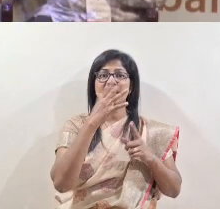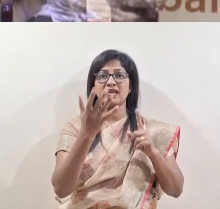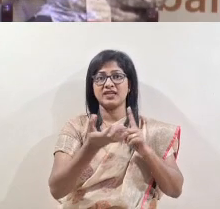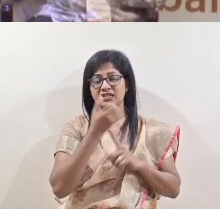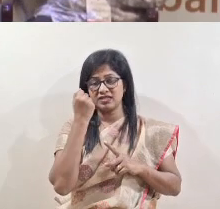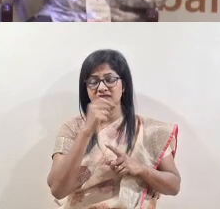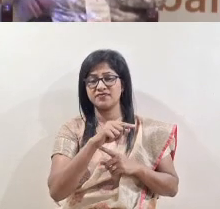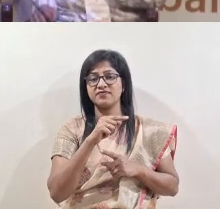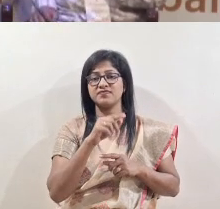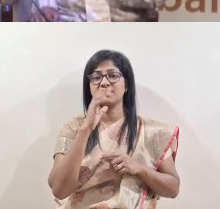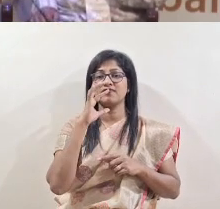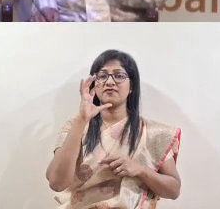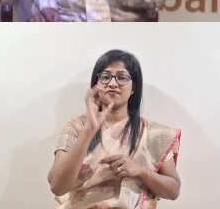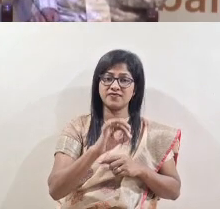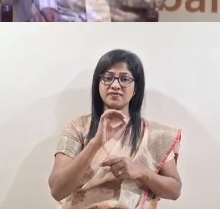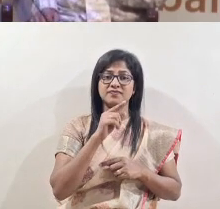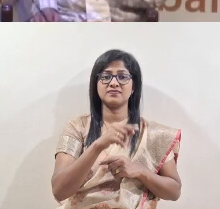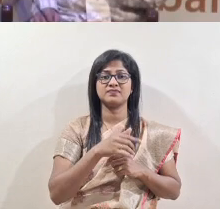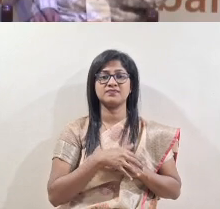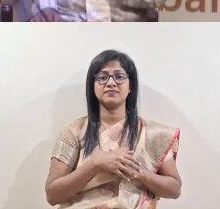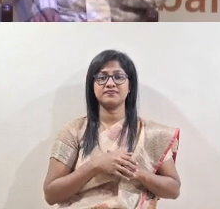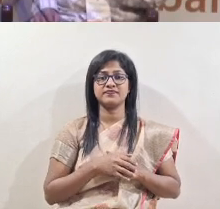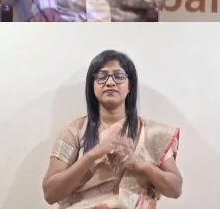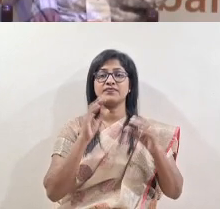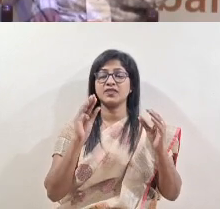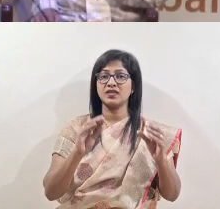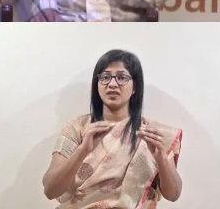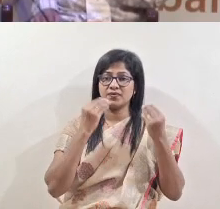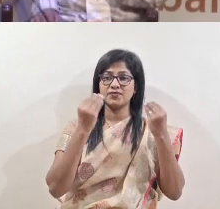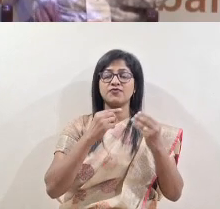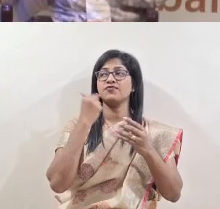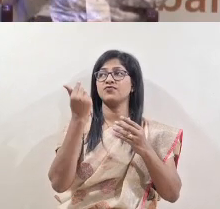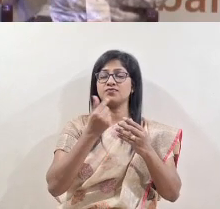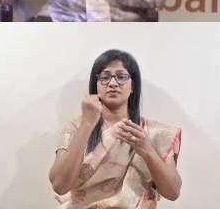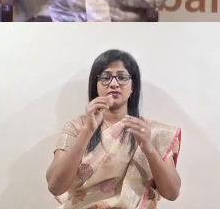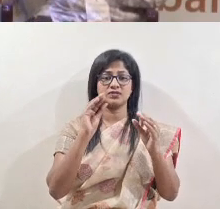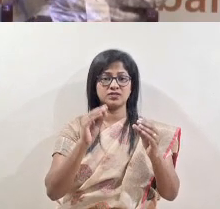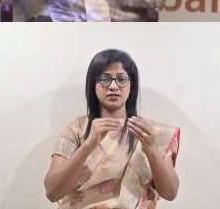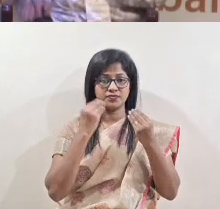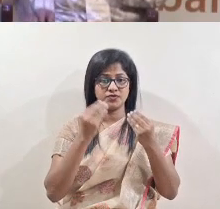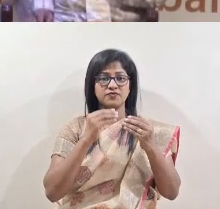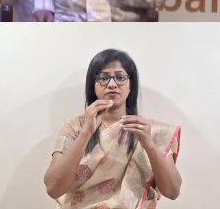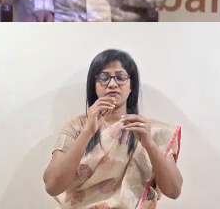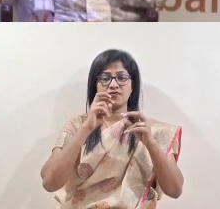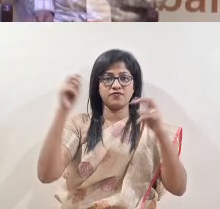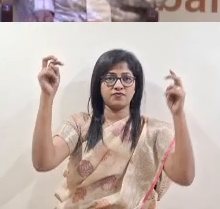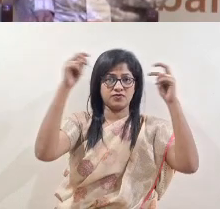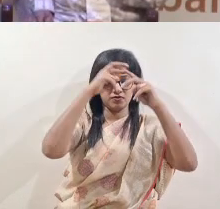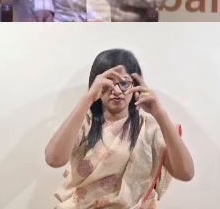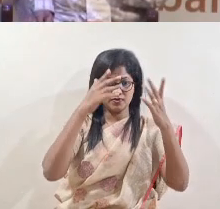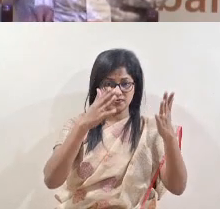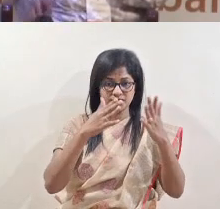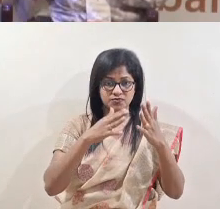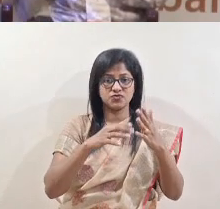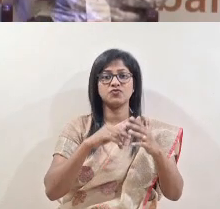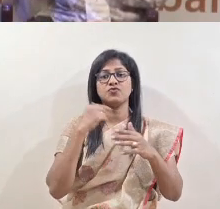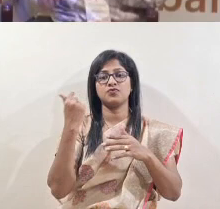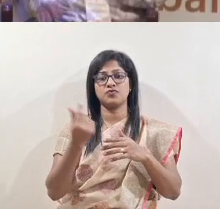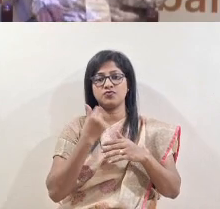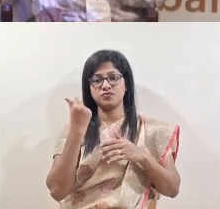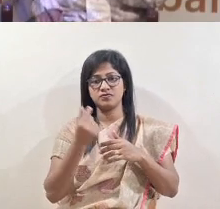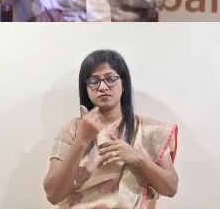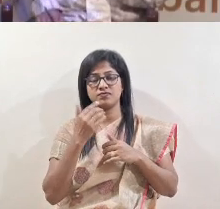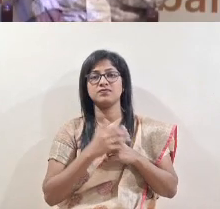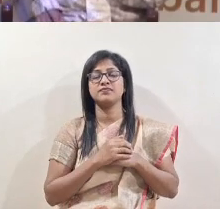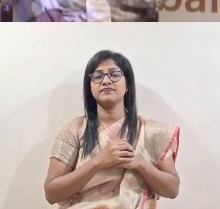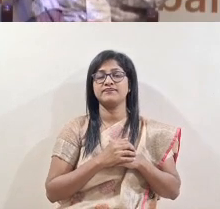identification of the factors that would improve the utilization of the footwear bridge or that could improve the utilization of